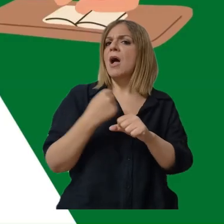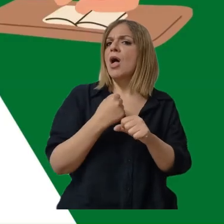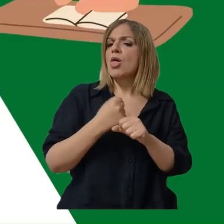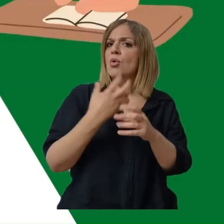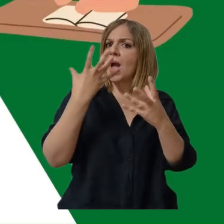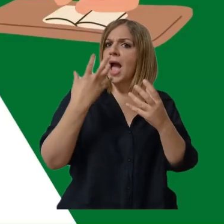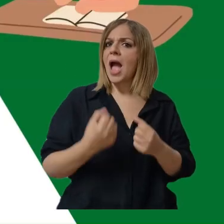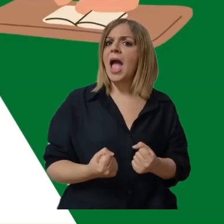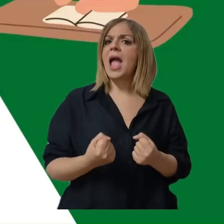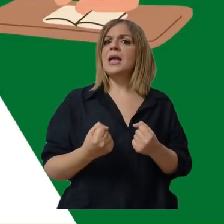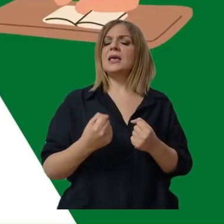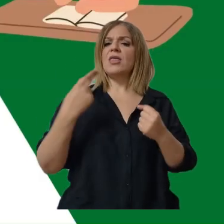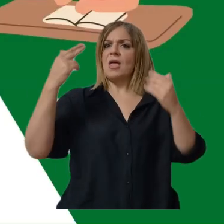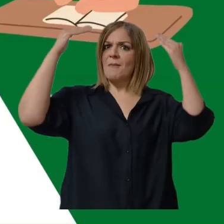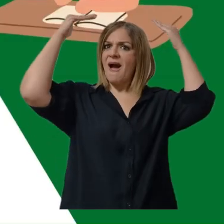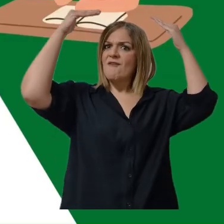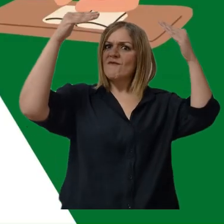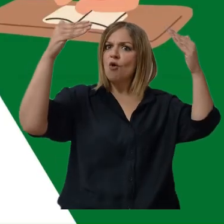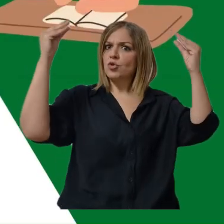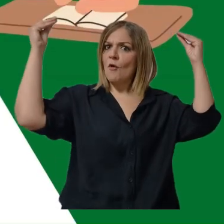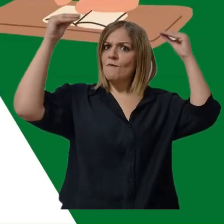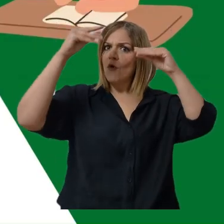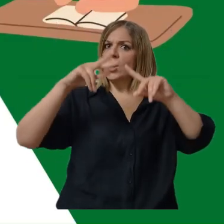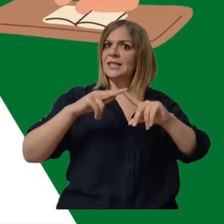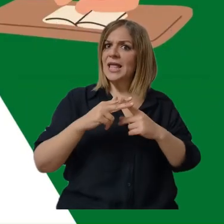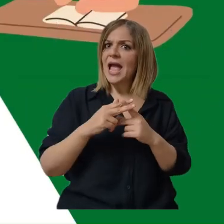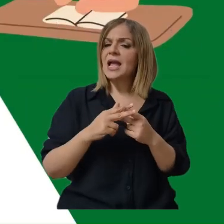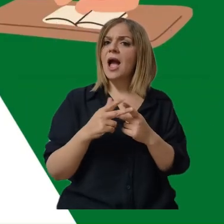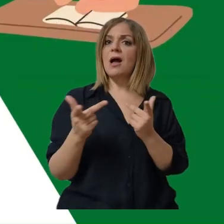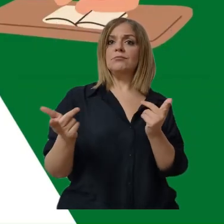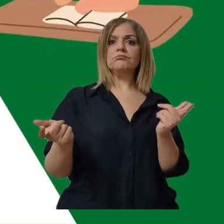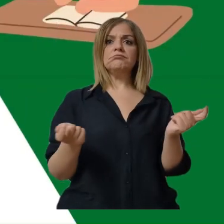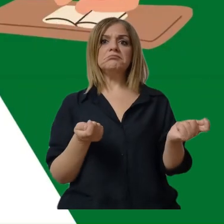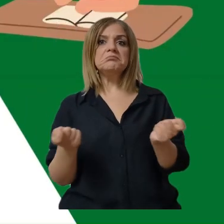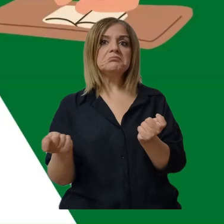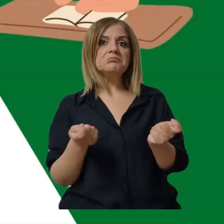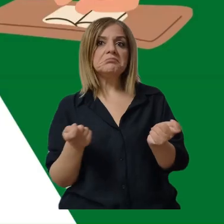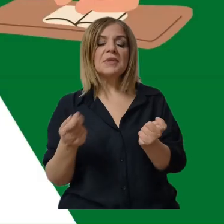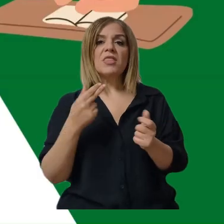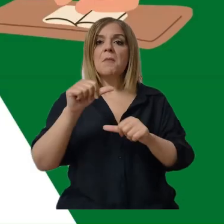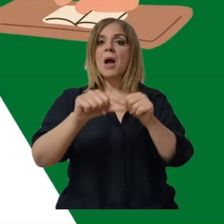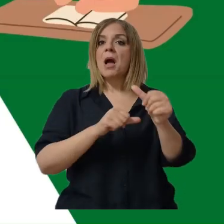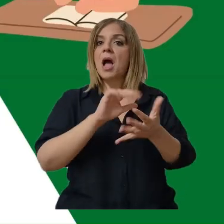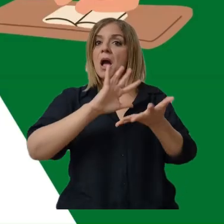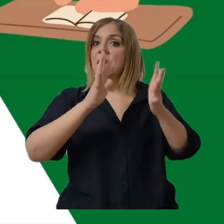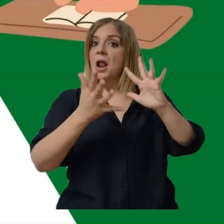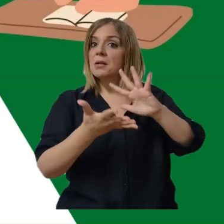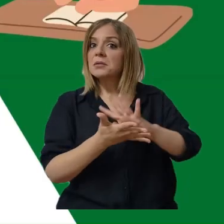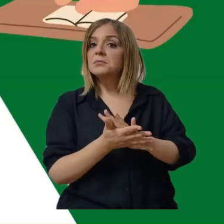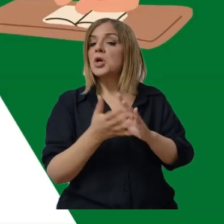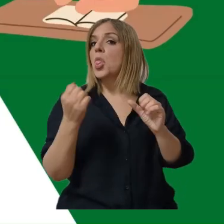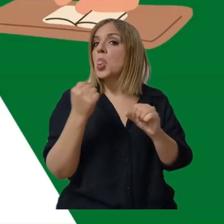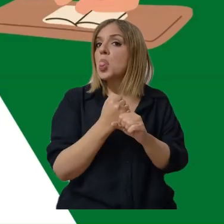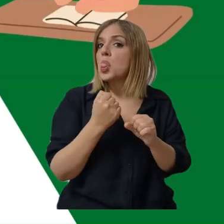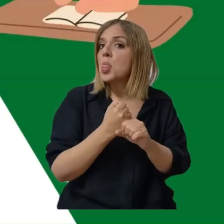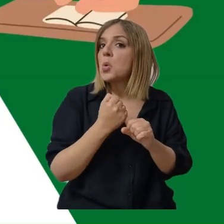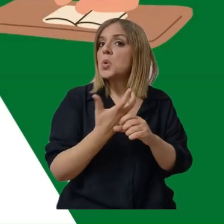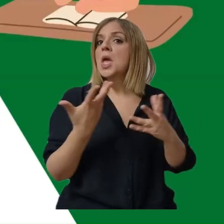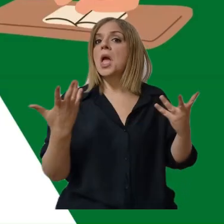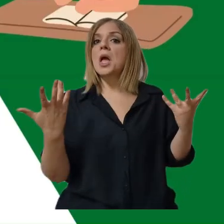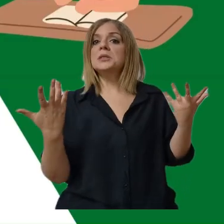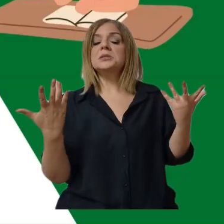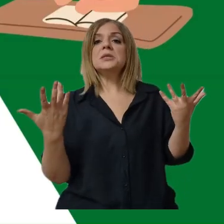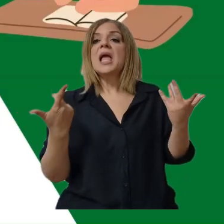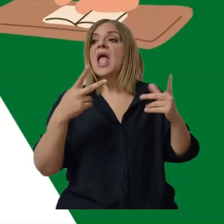pathways include working in solar installation company, managing or a recycling or repair workshop, or working